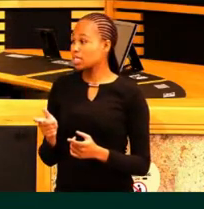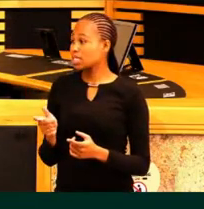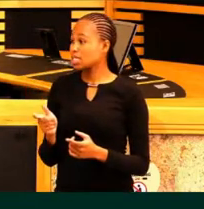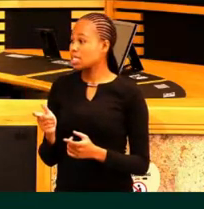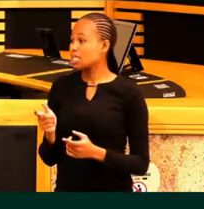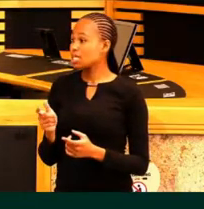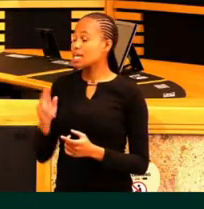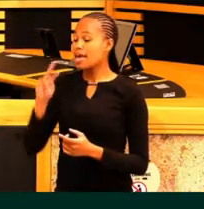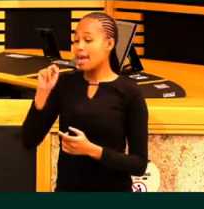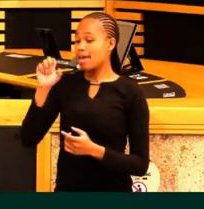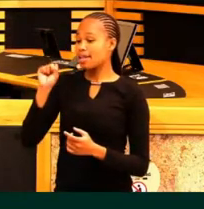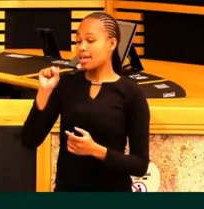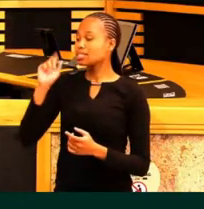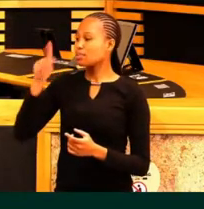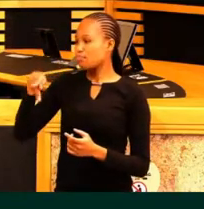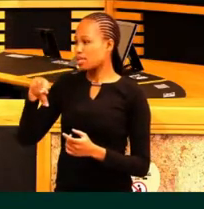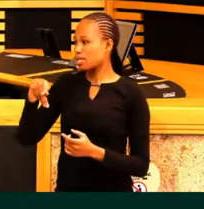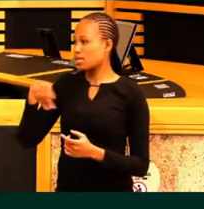nsps